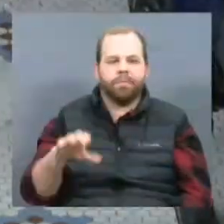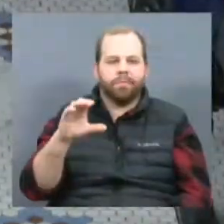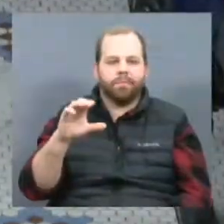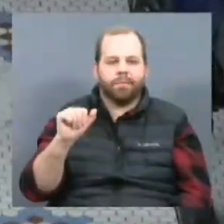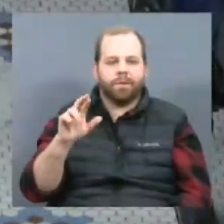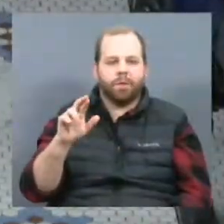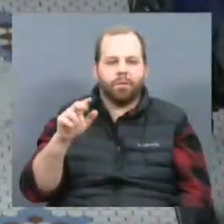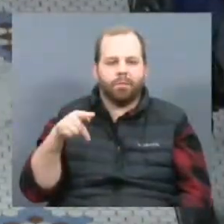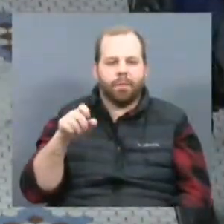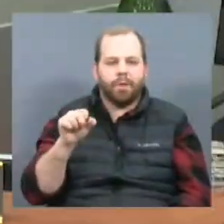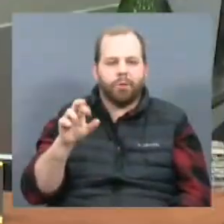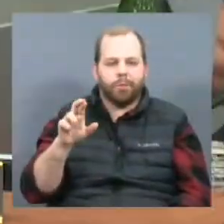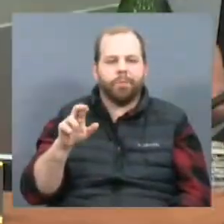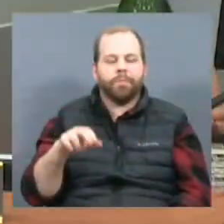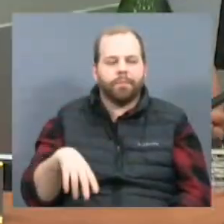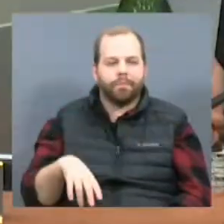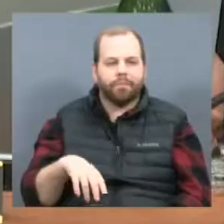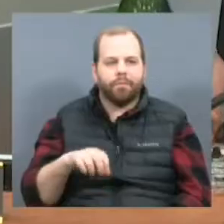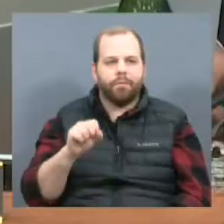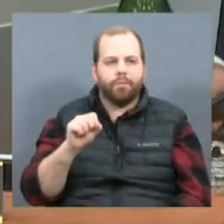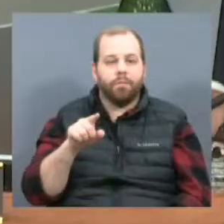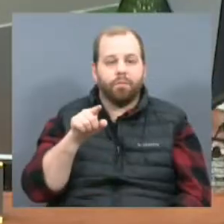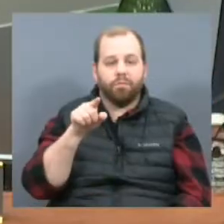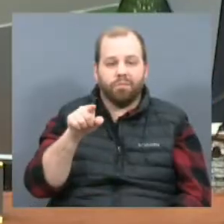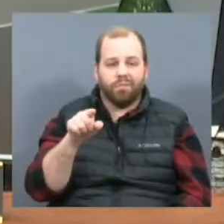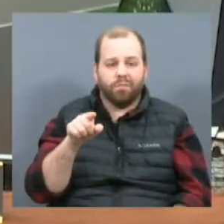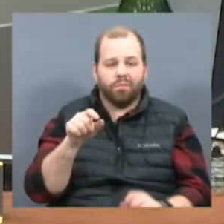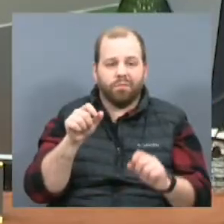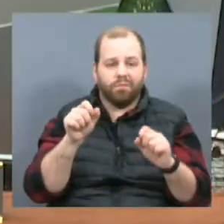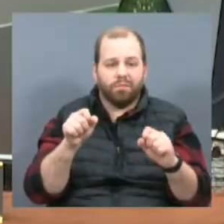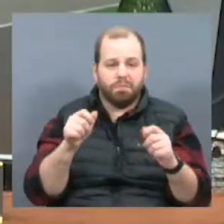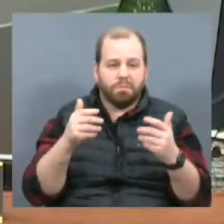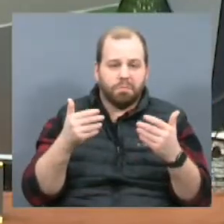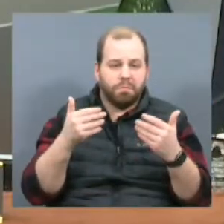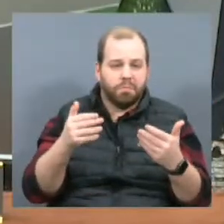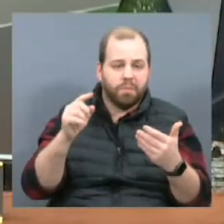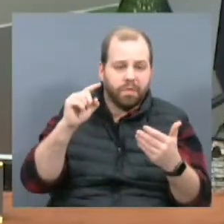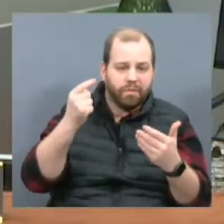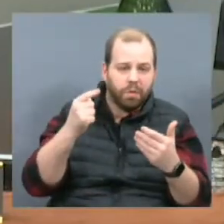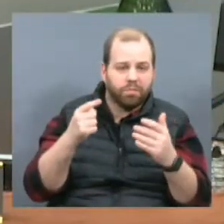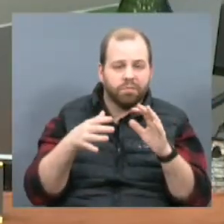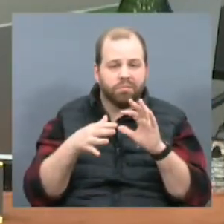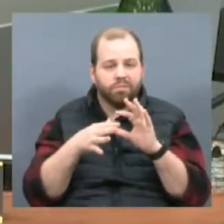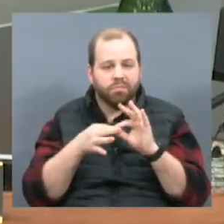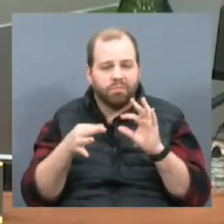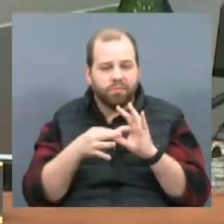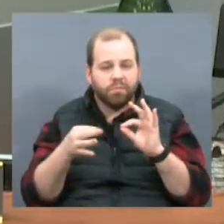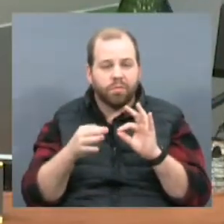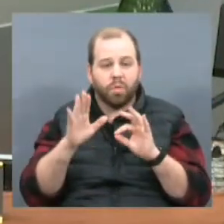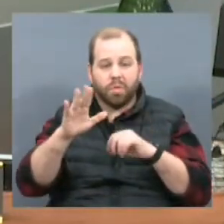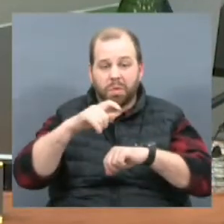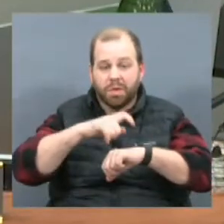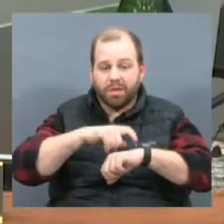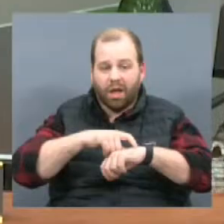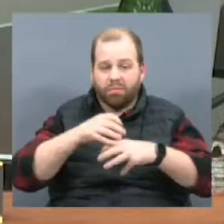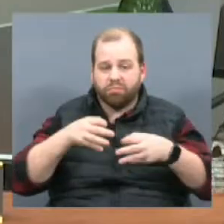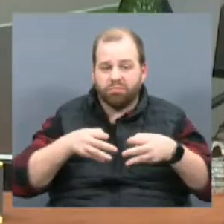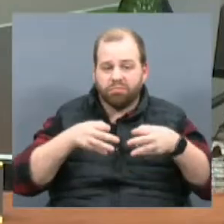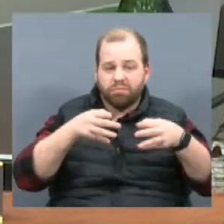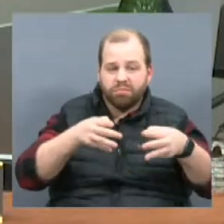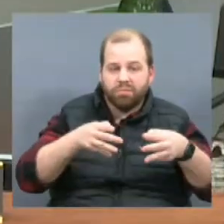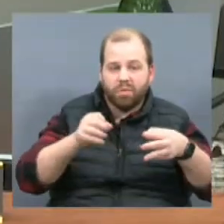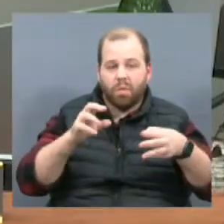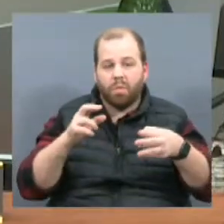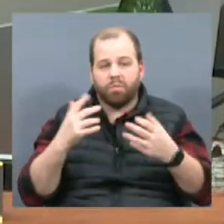right, thank you. Now, you are more than welcome to actually go first, make your statement. If you'd like to defer your time or reserve your time, and